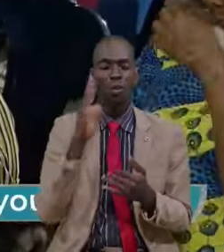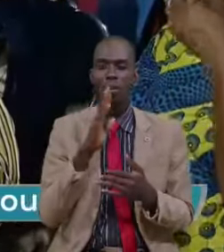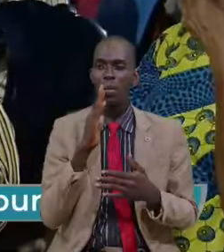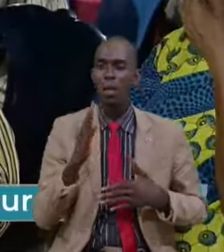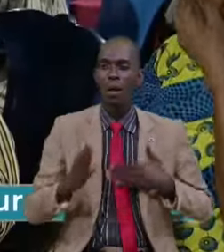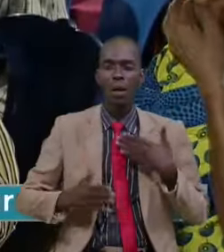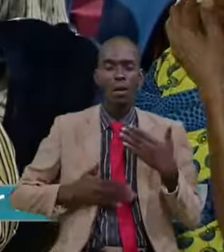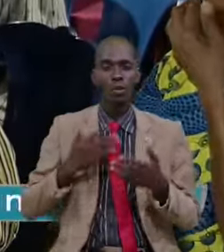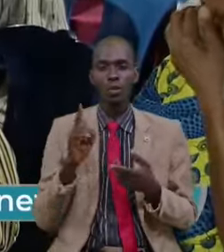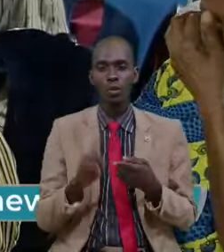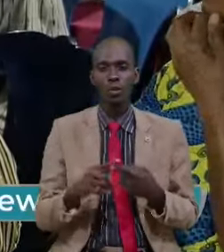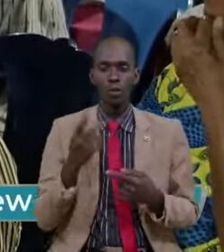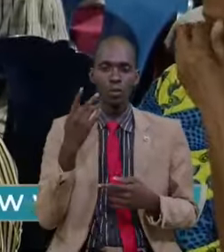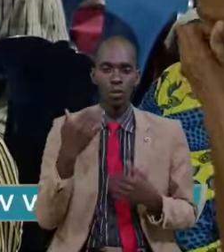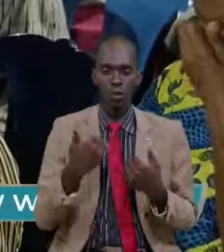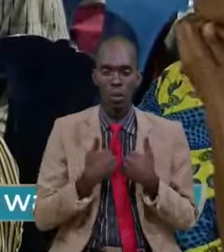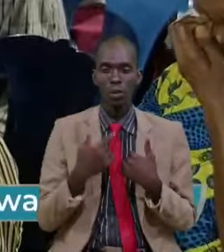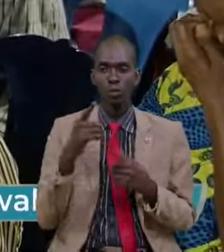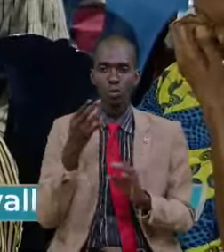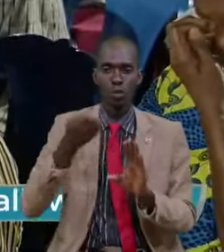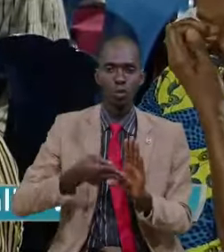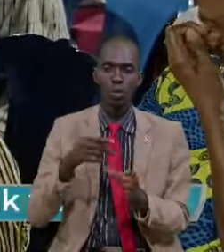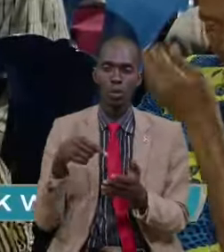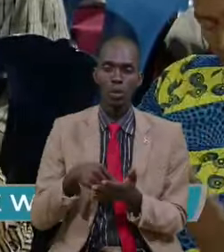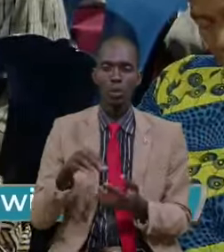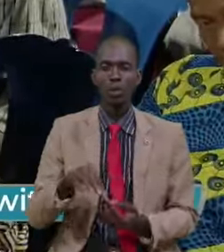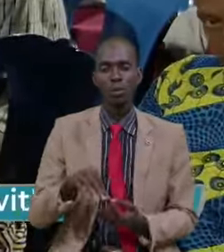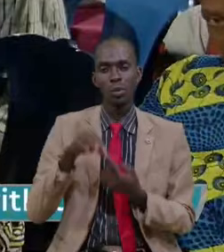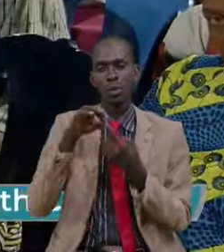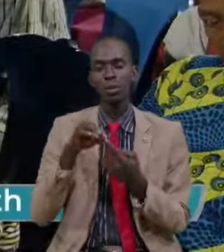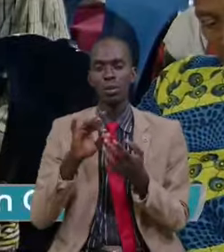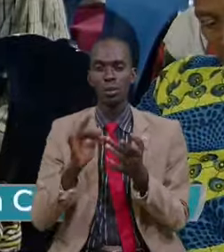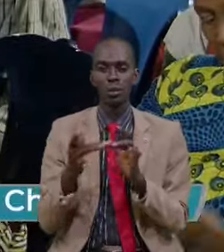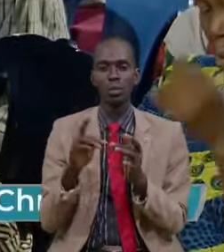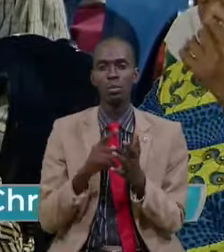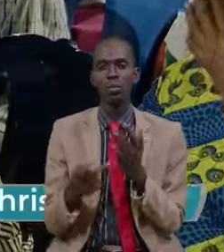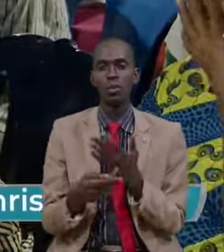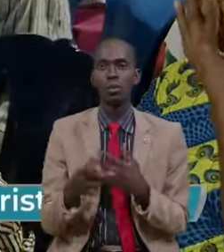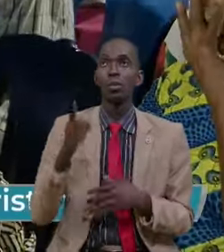this special banquet. Thank you and God bless you.